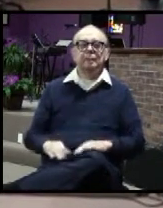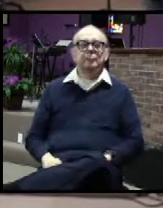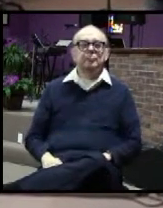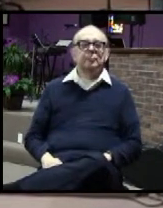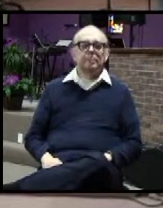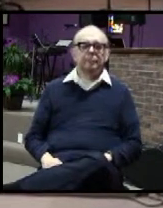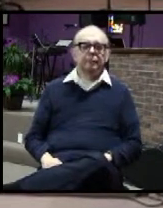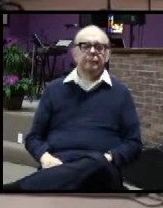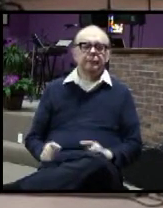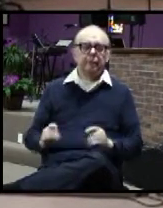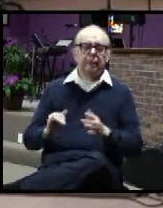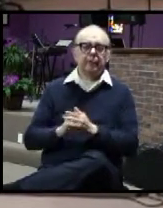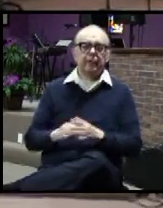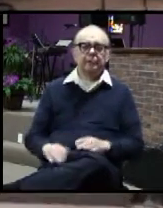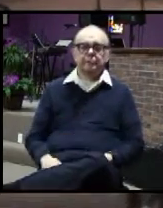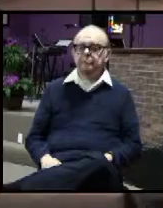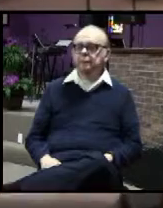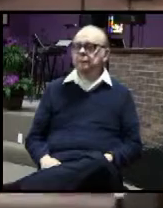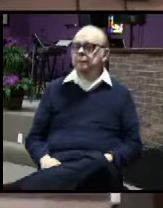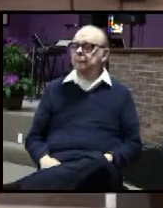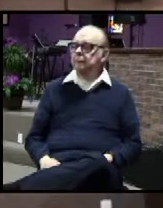You try it.